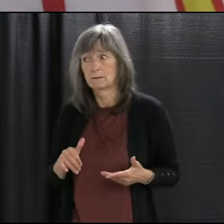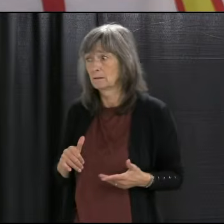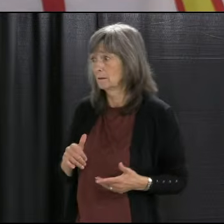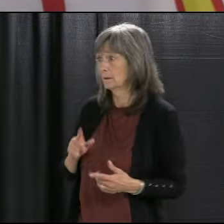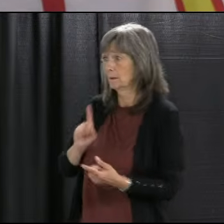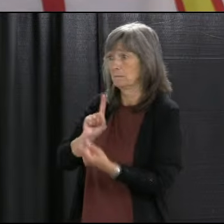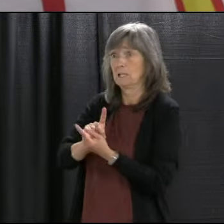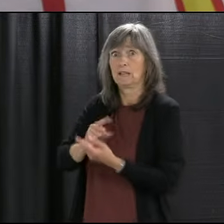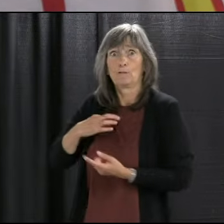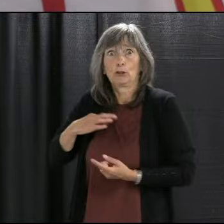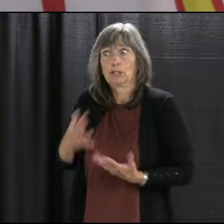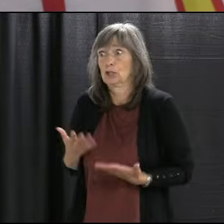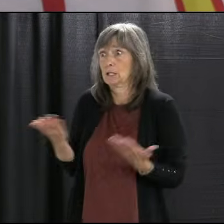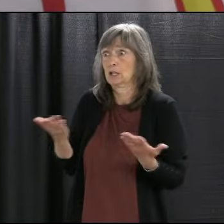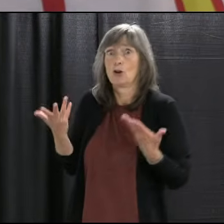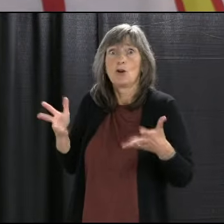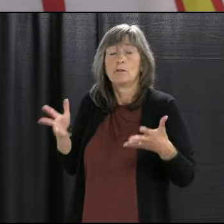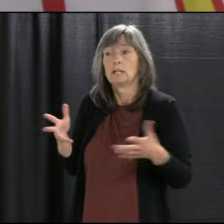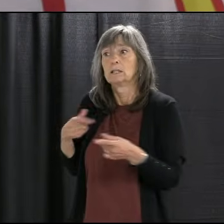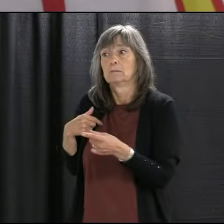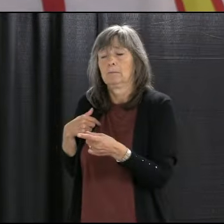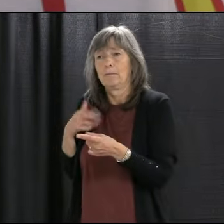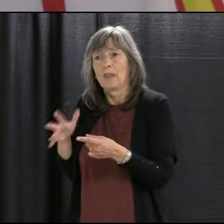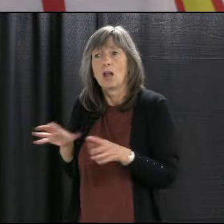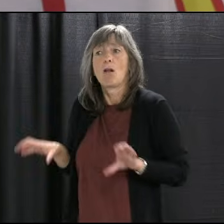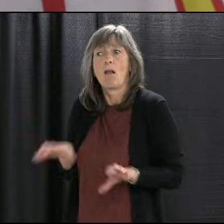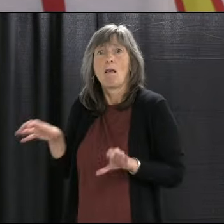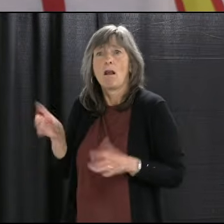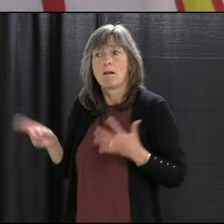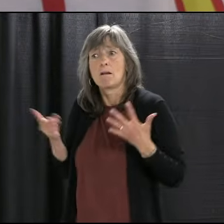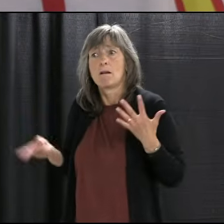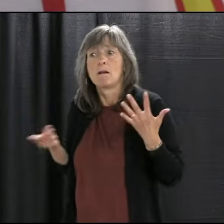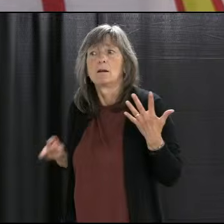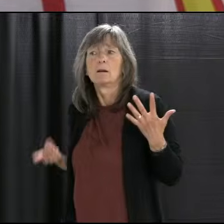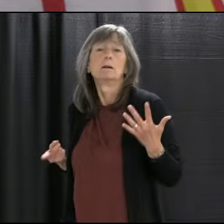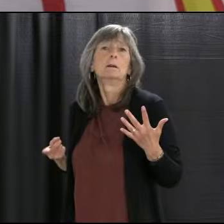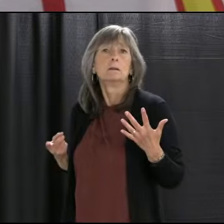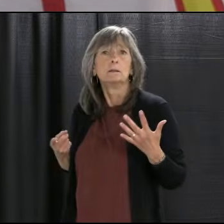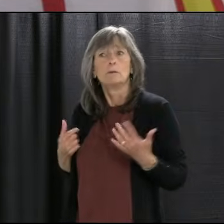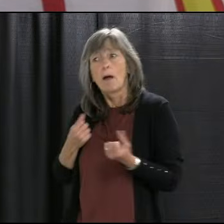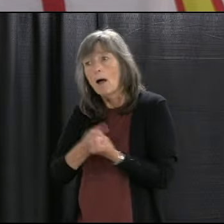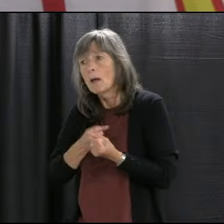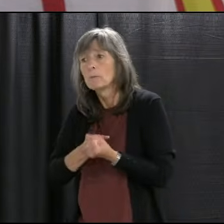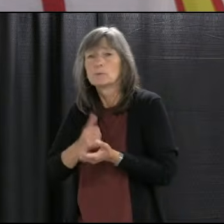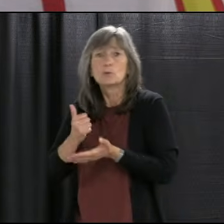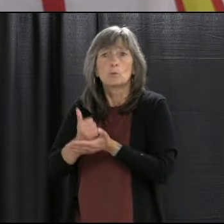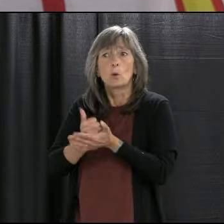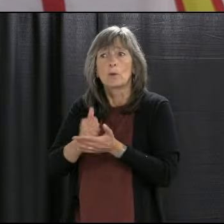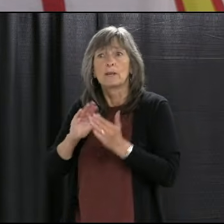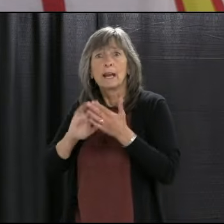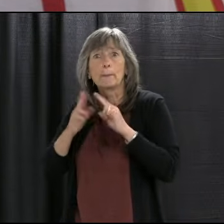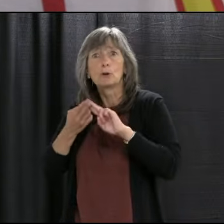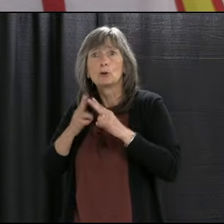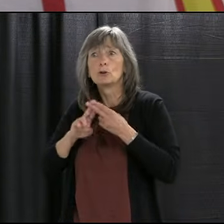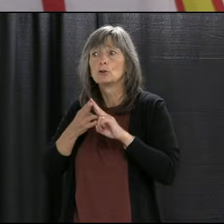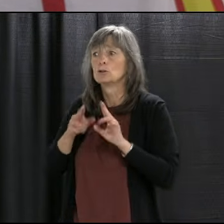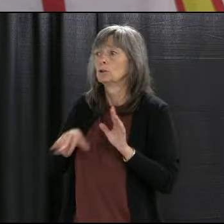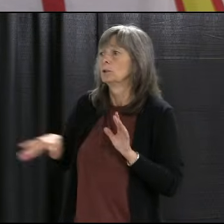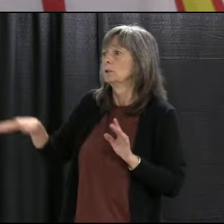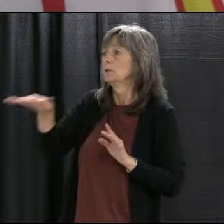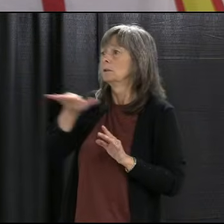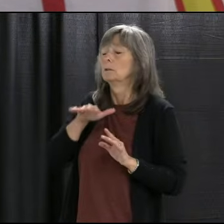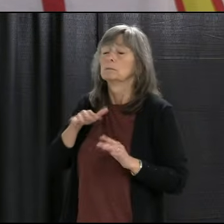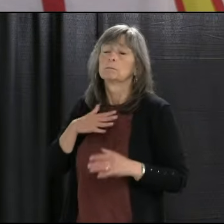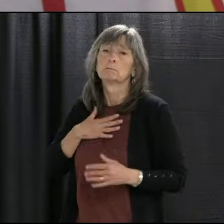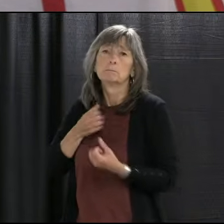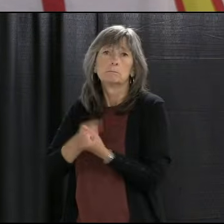volunteers about what they're doing and the efforts that they're putting in to help their neighbors. So